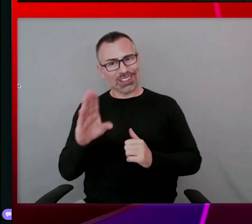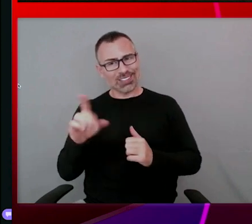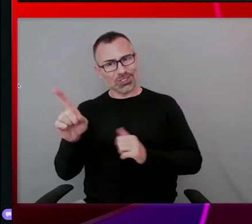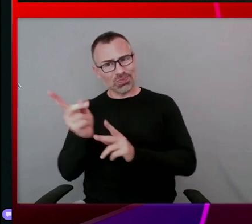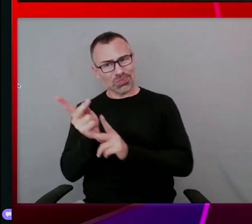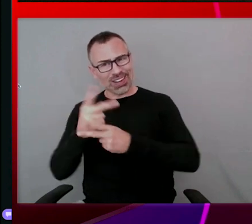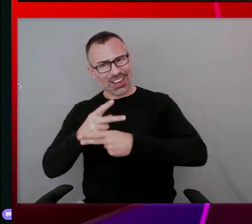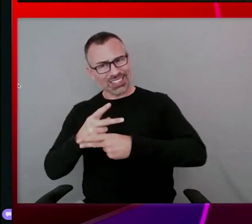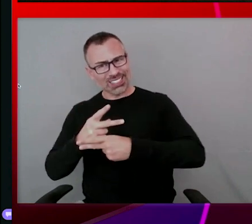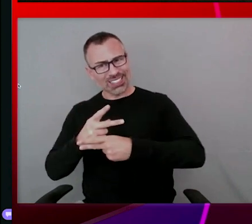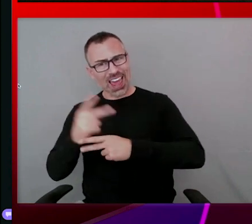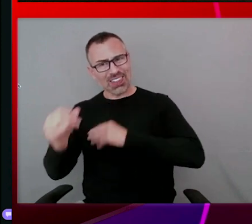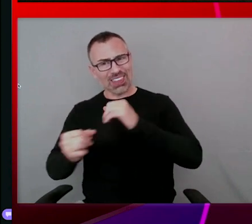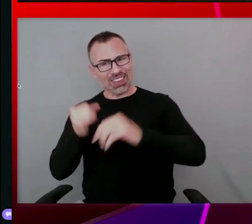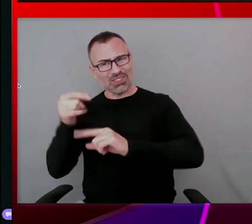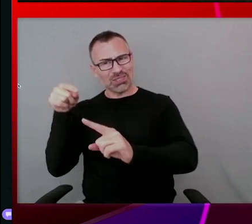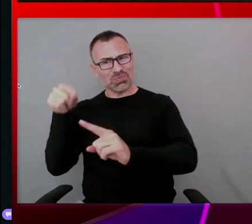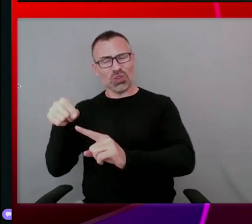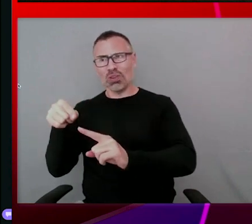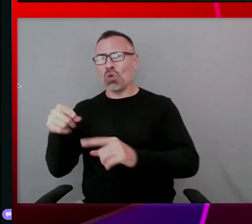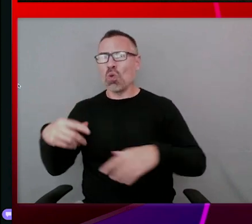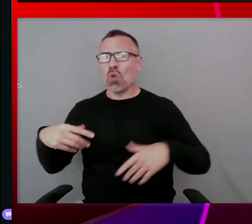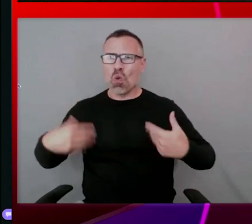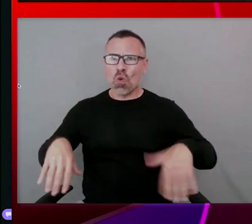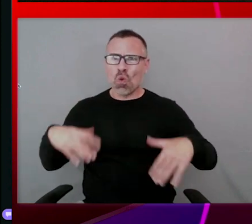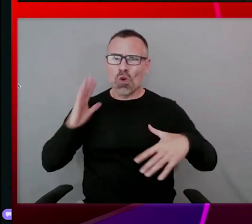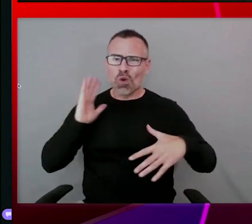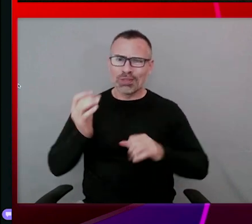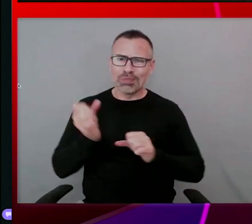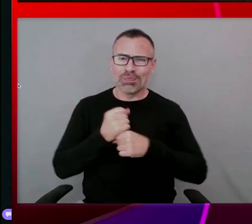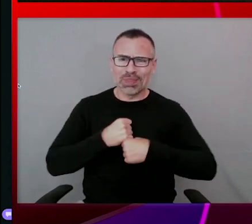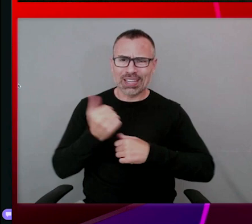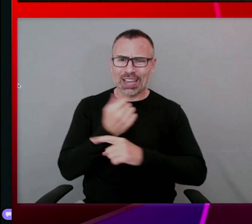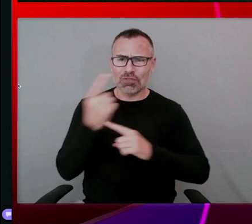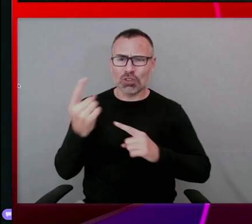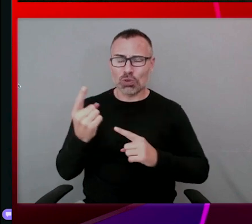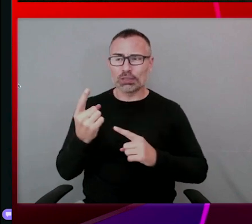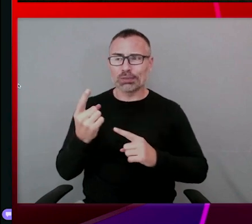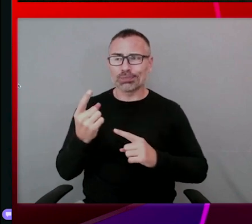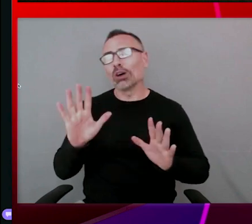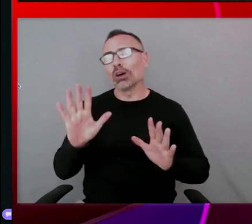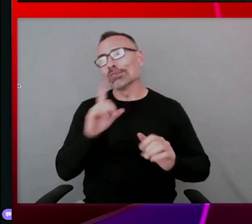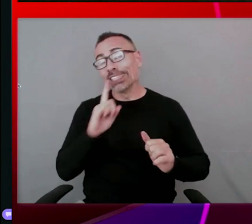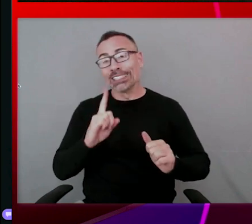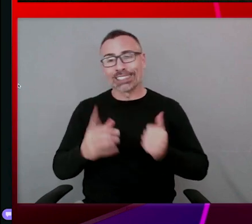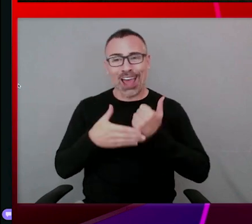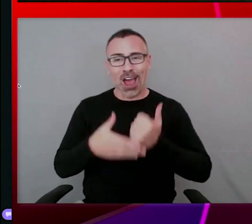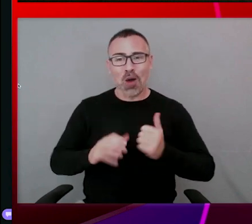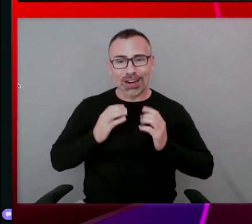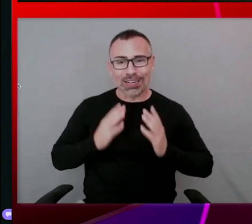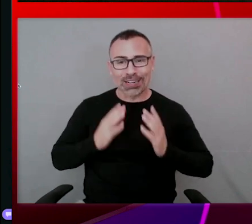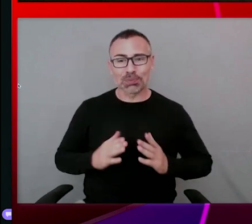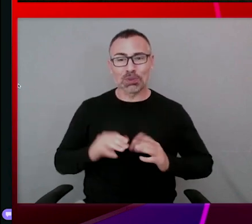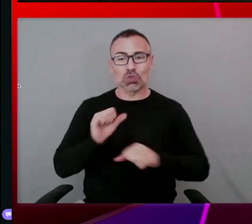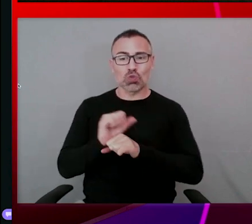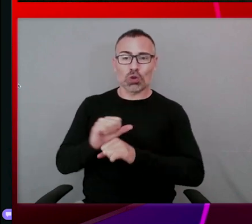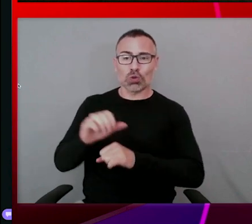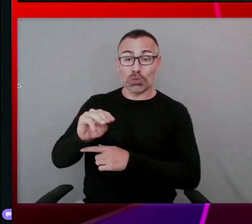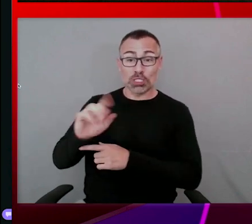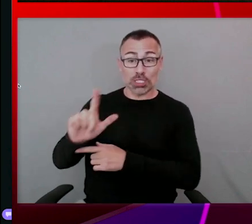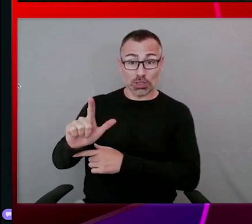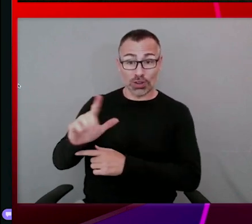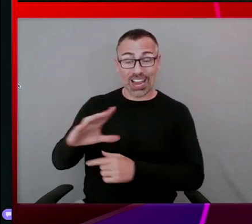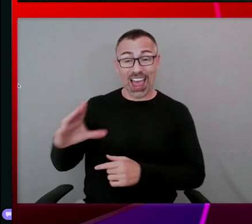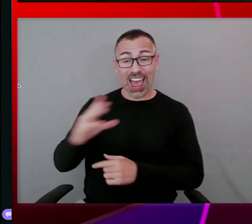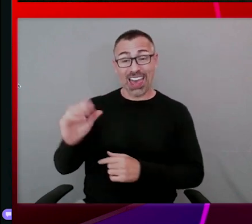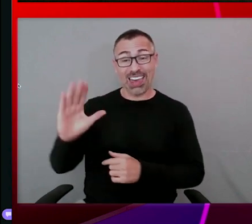at the inference point, I think is just going to make it's going to help our customers work with machine learning and their data. So